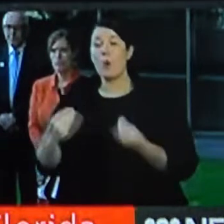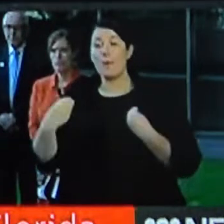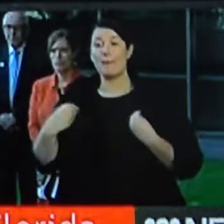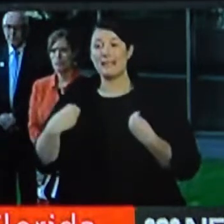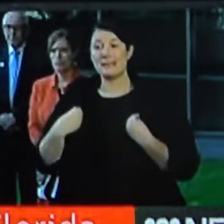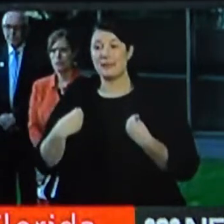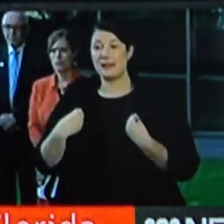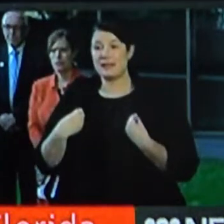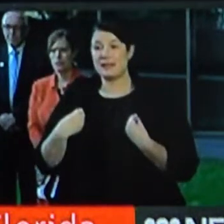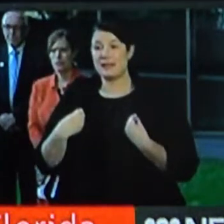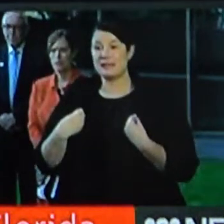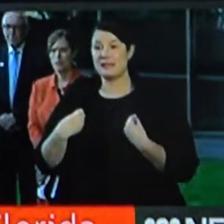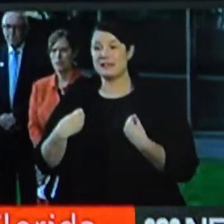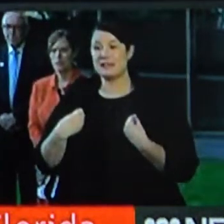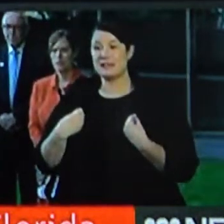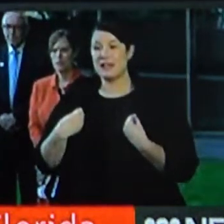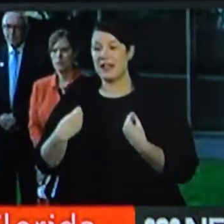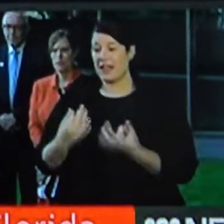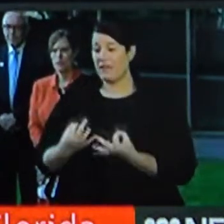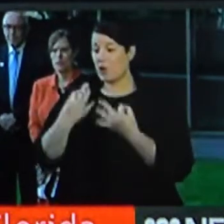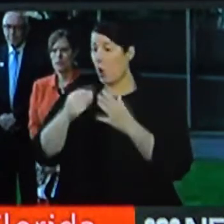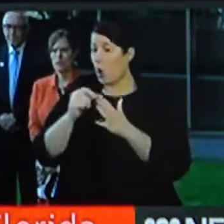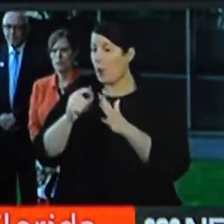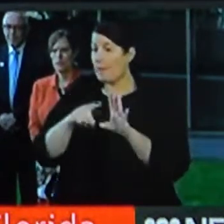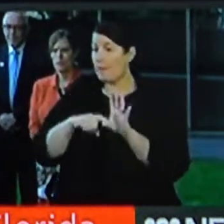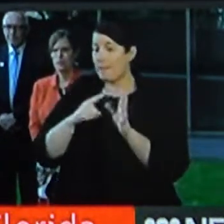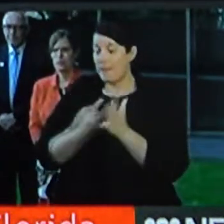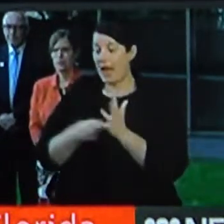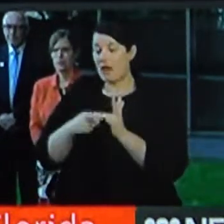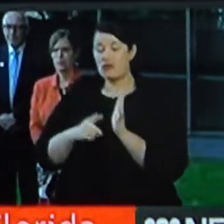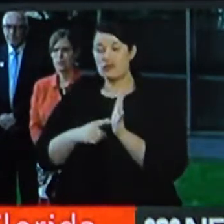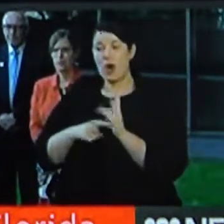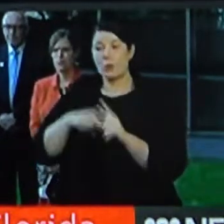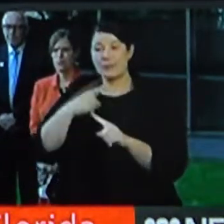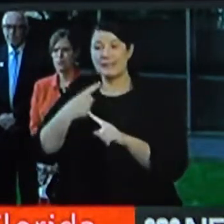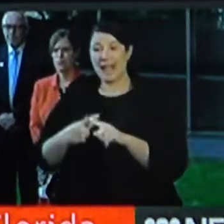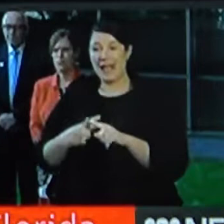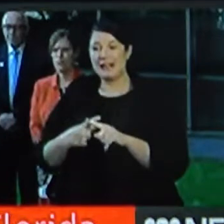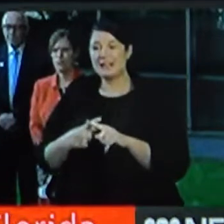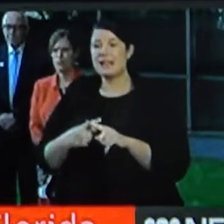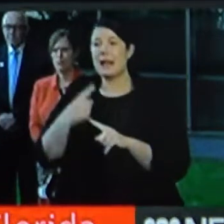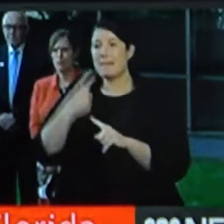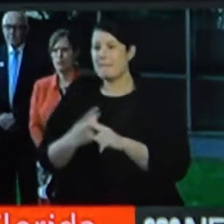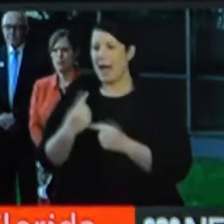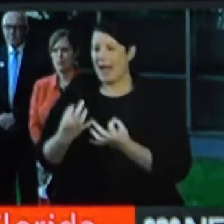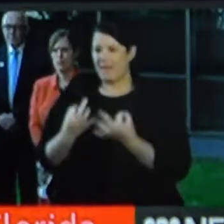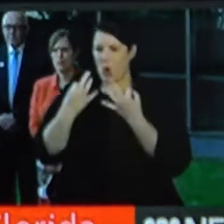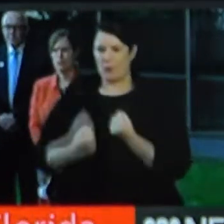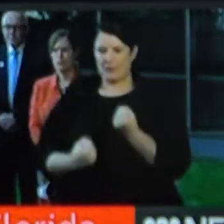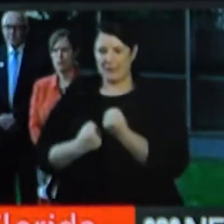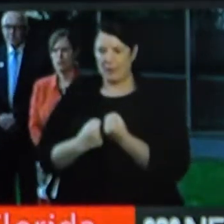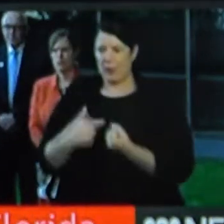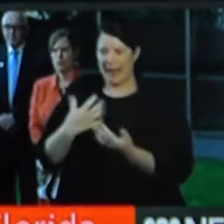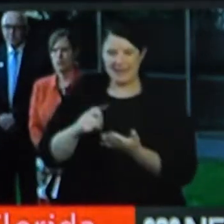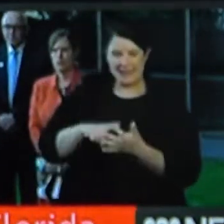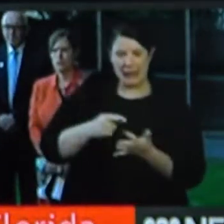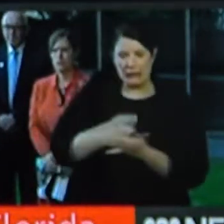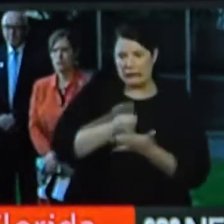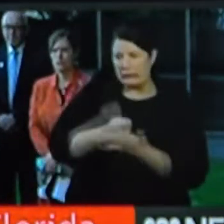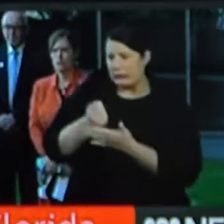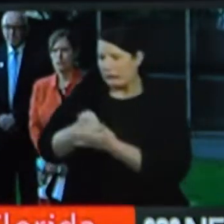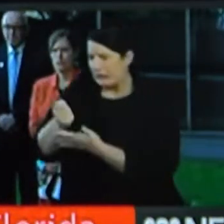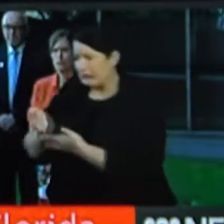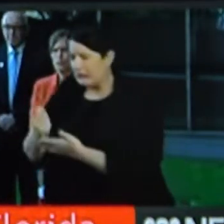the payroll tax burden on them, however, to date have fallen through the cracks, and we want to make sure we support them as much as we